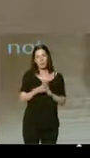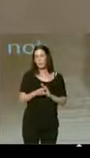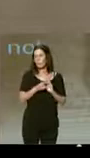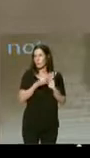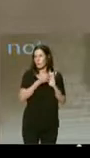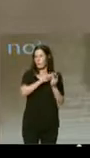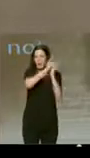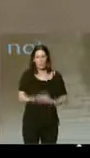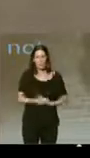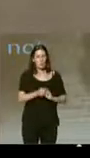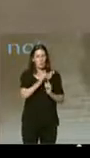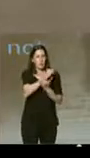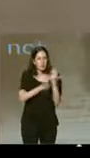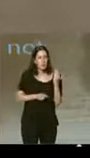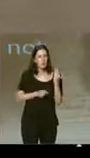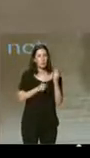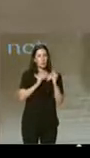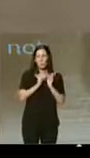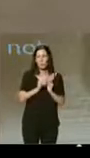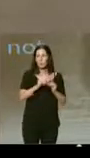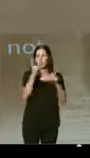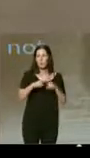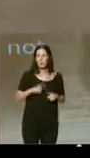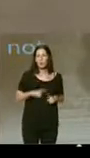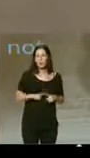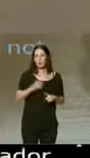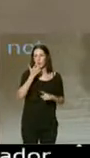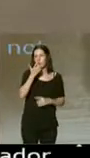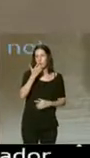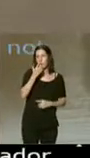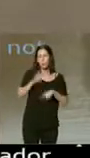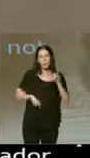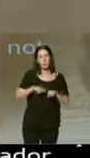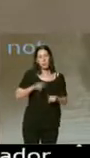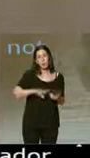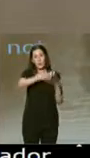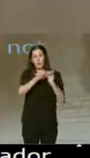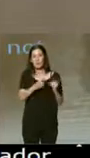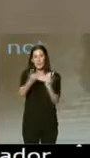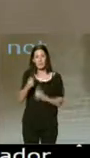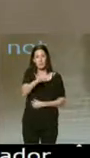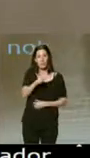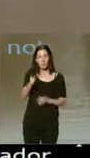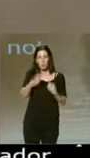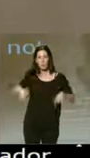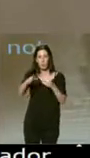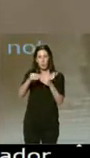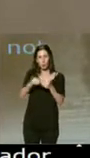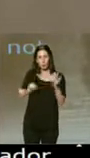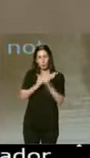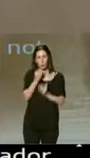So it's not about verifying the design, it's verifying the requirements of those users on